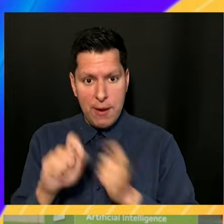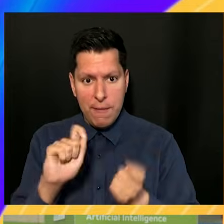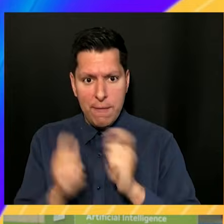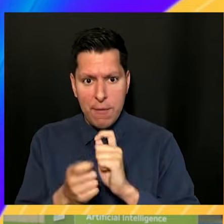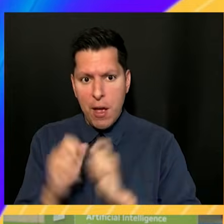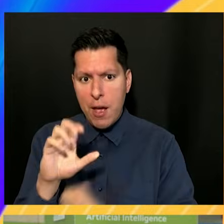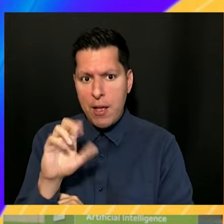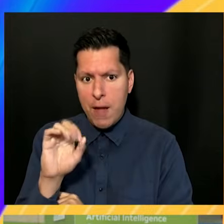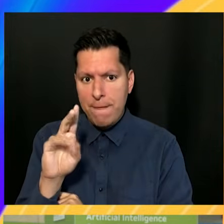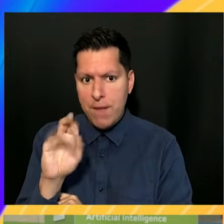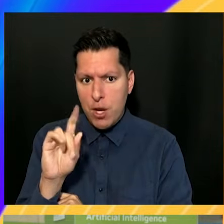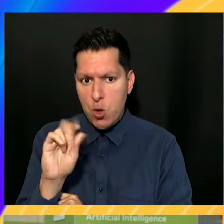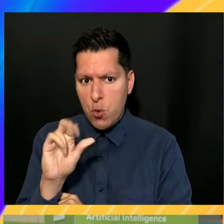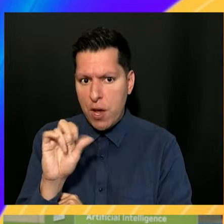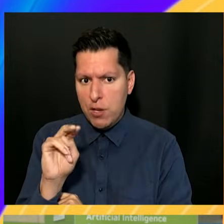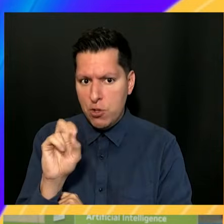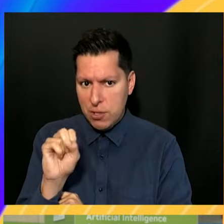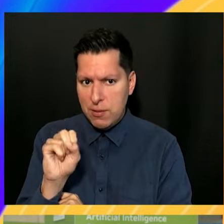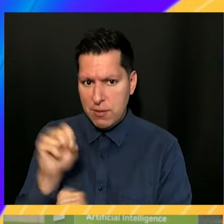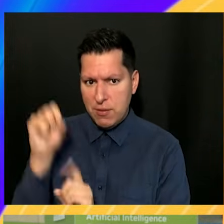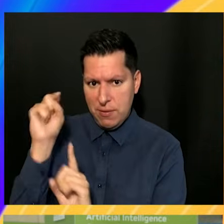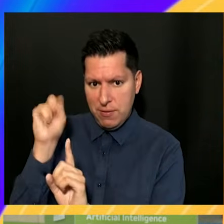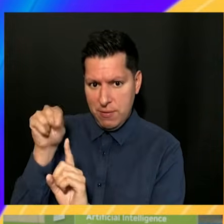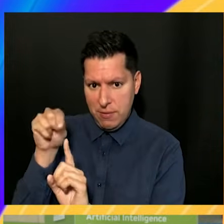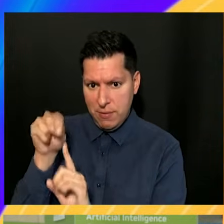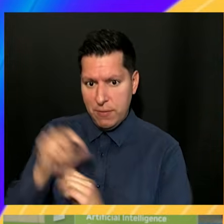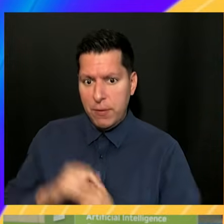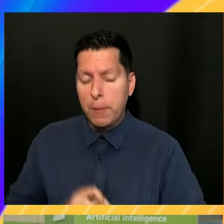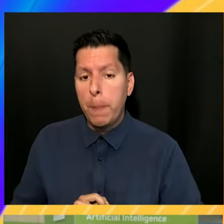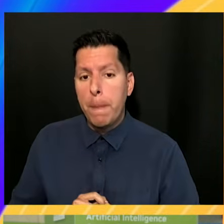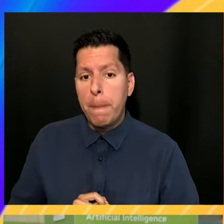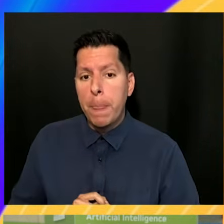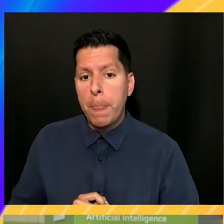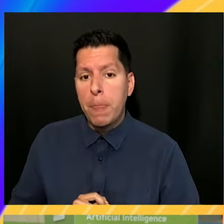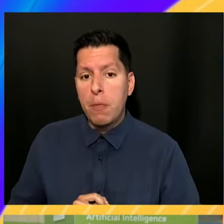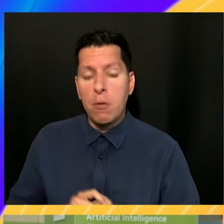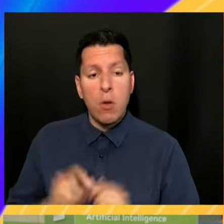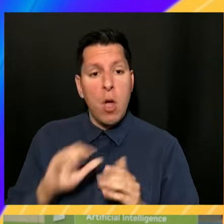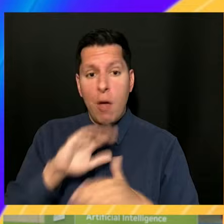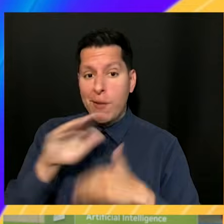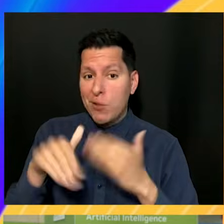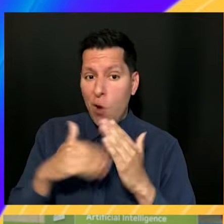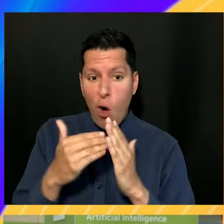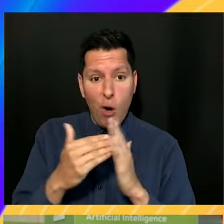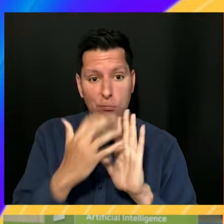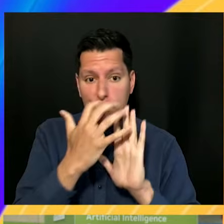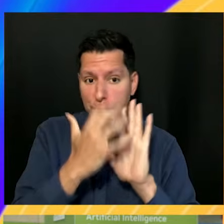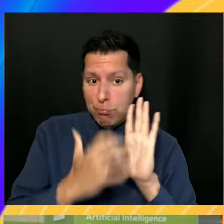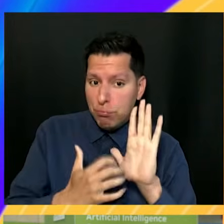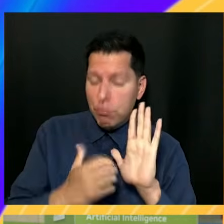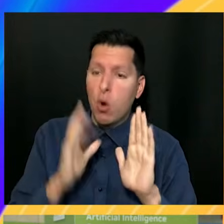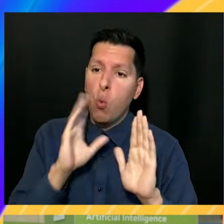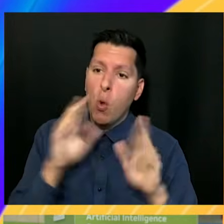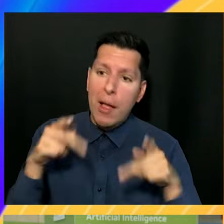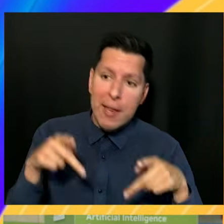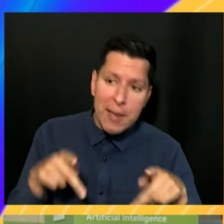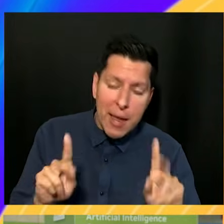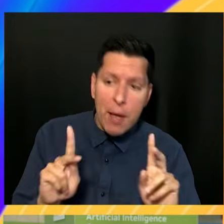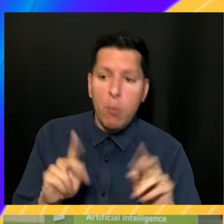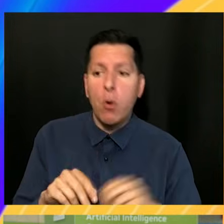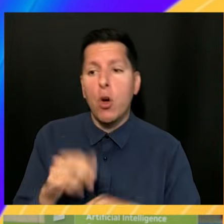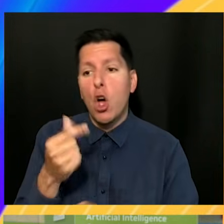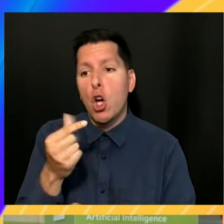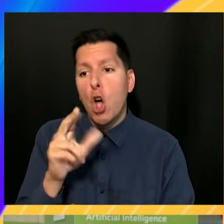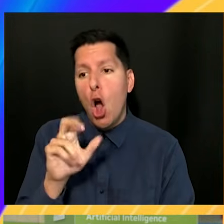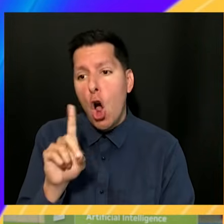so in here, this is all defined. So it talks about we're going to enable Macy, we're going to enable guard duty, we're going to enable